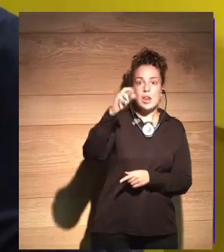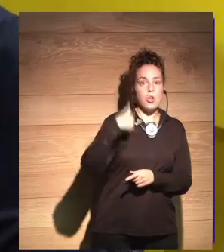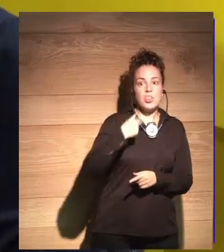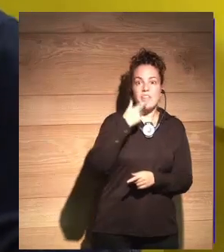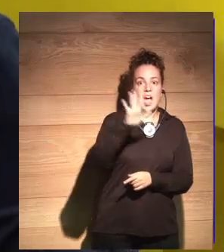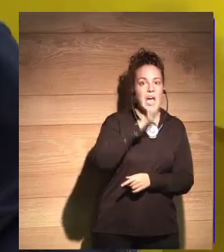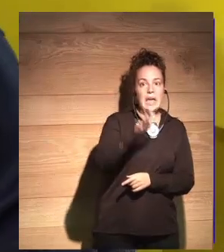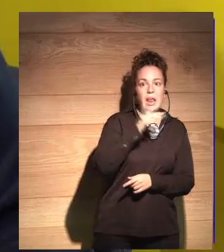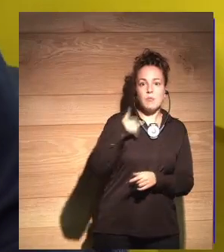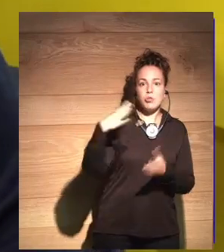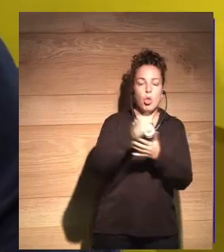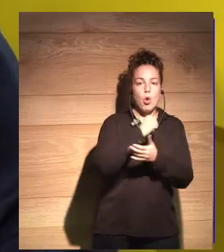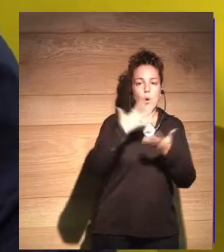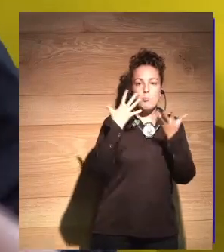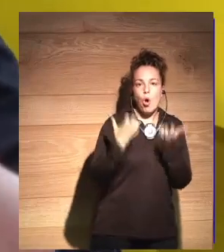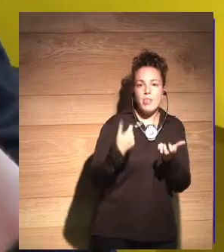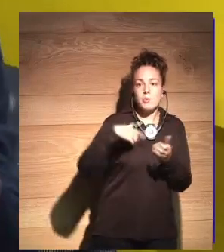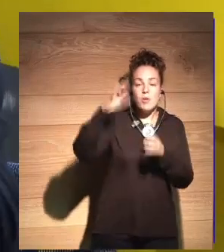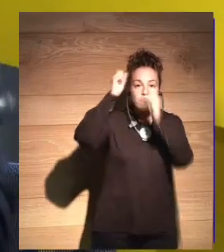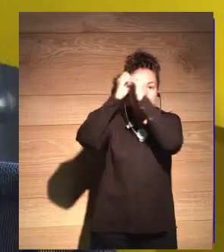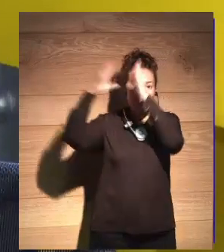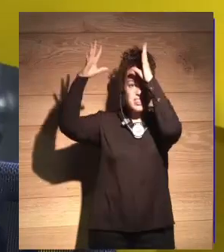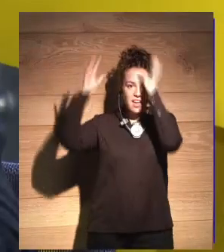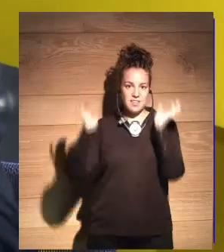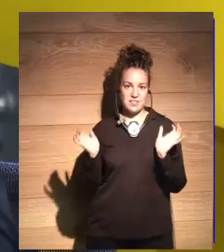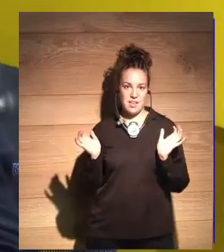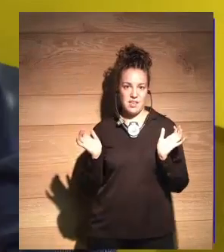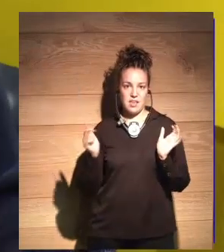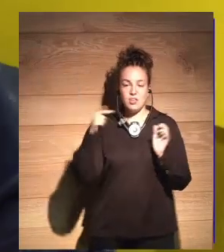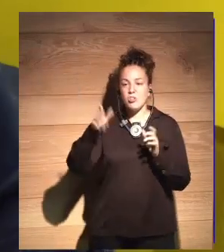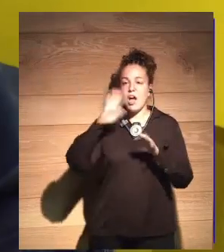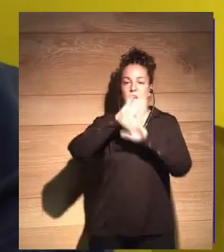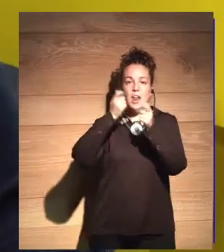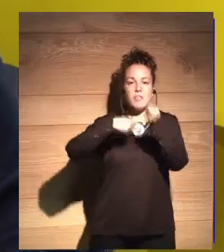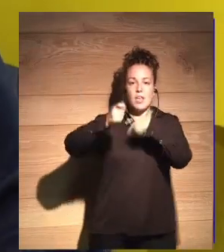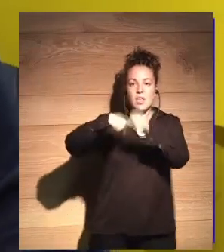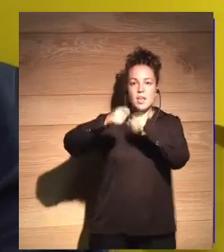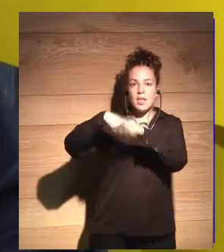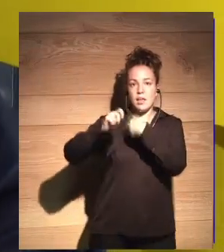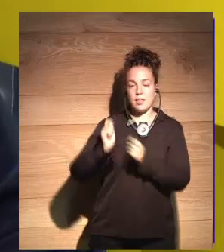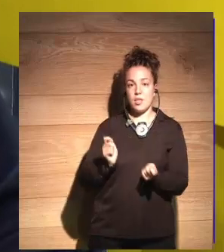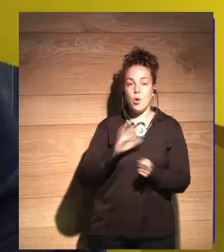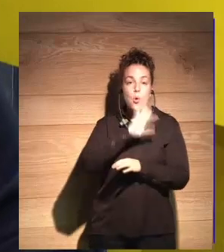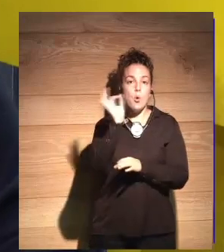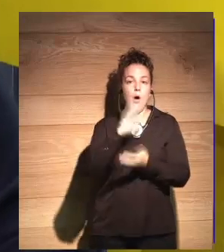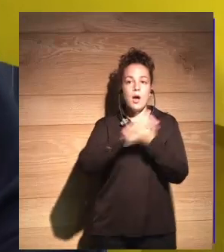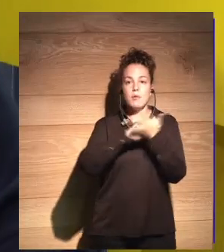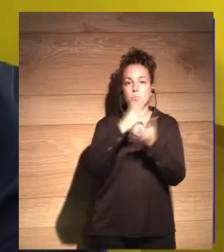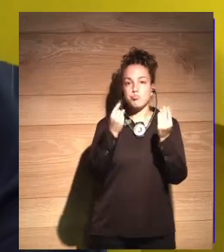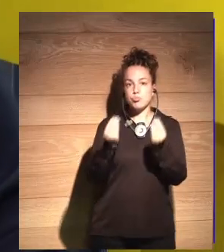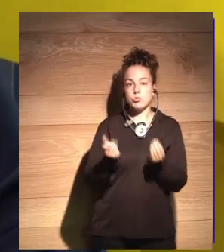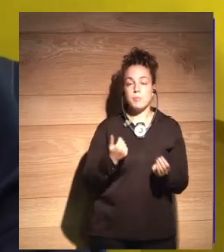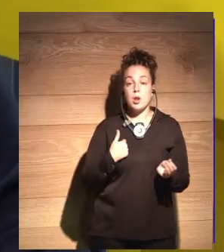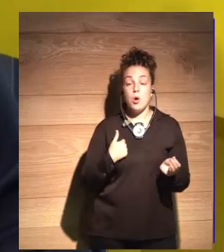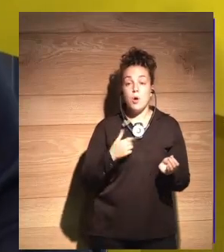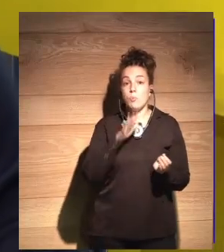it's a fantasy, and that fantasy has been marketed or, you know, constantly talked about, probably because